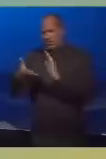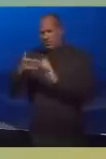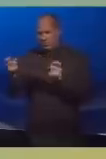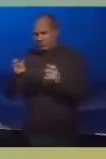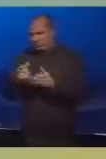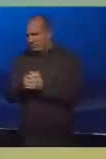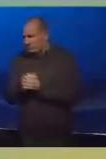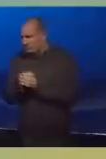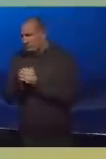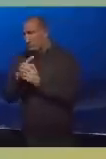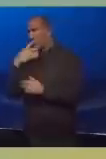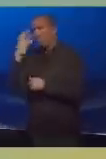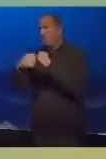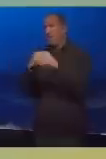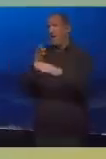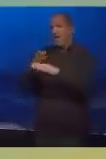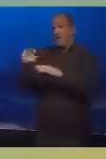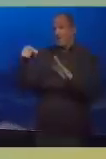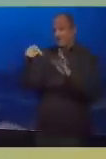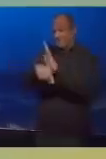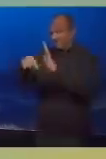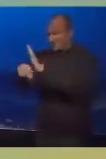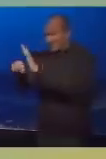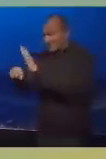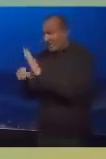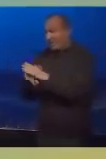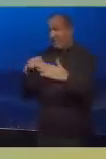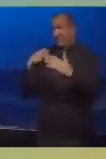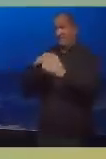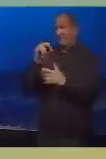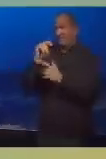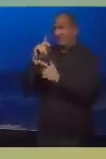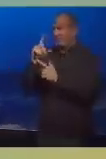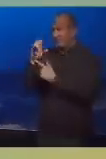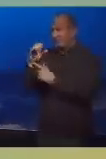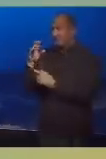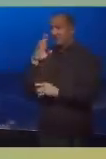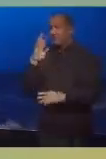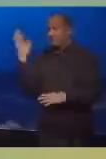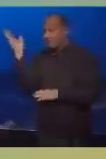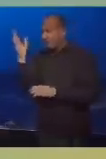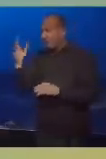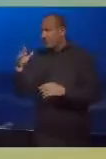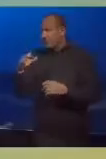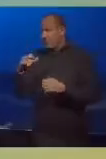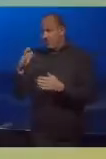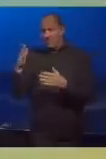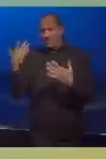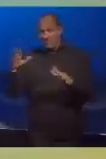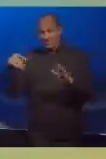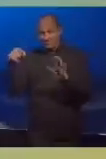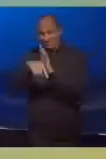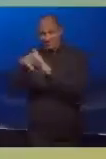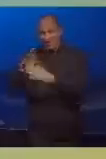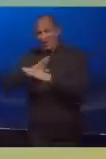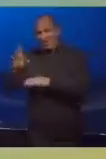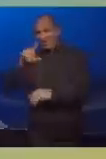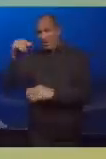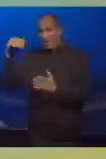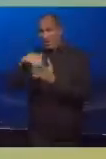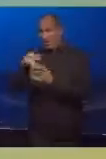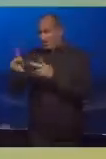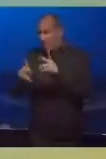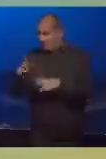4 years after a genocide against the Ndebele-speaking minority that claimed over 20,000 lives of ordinary